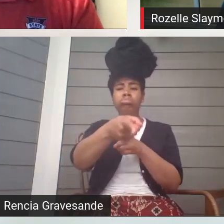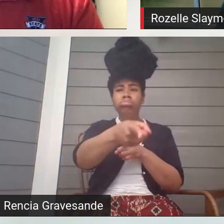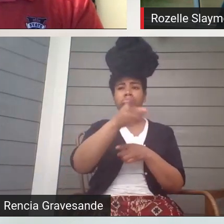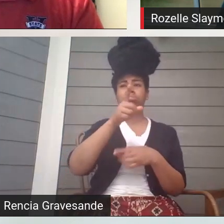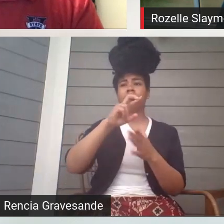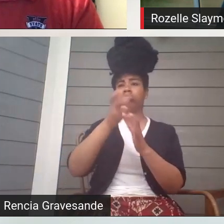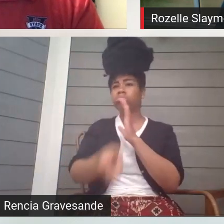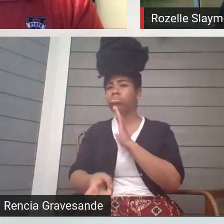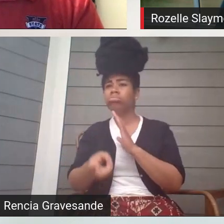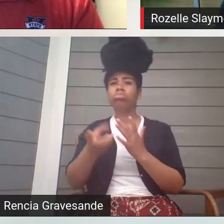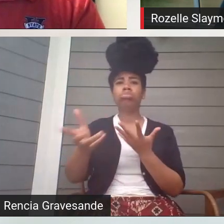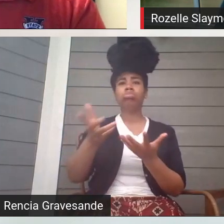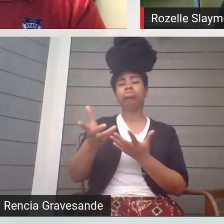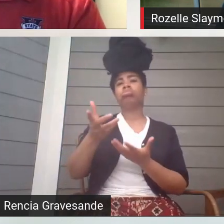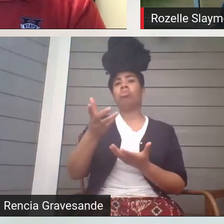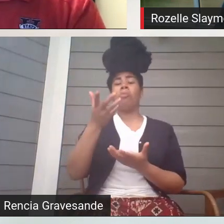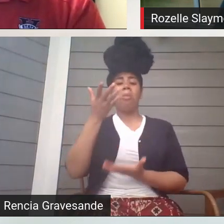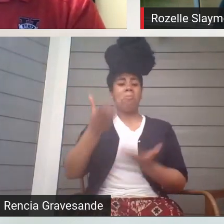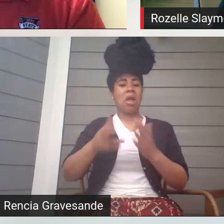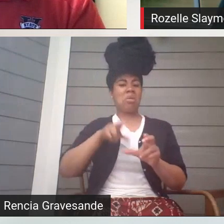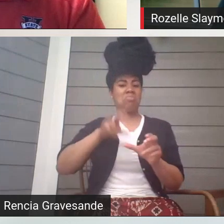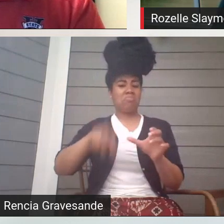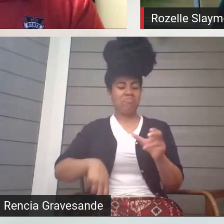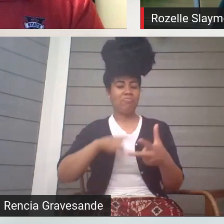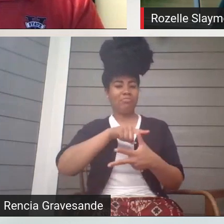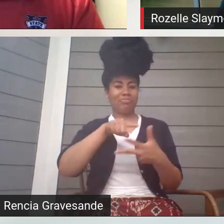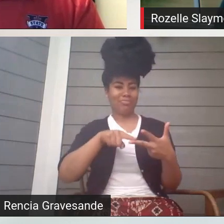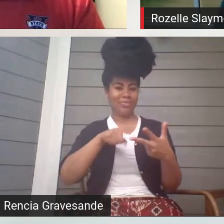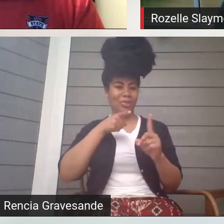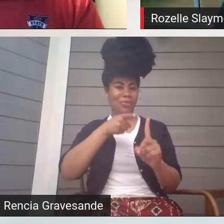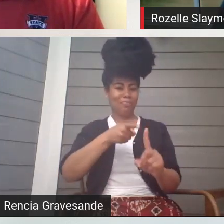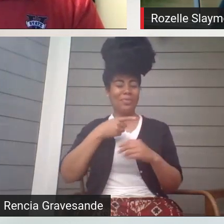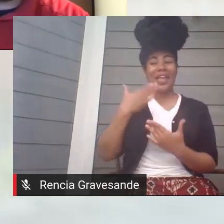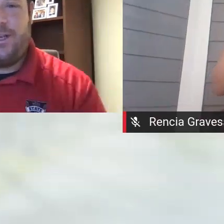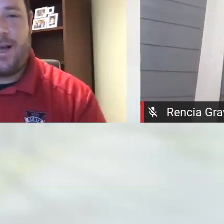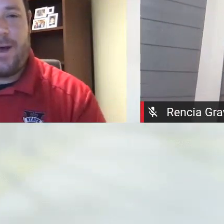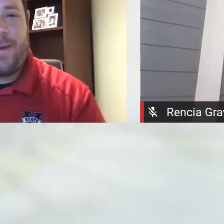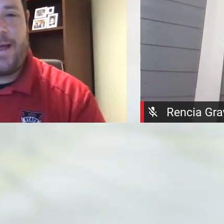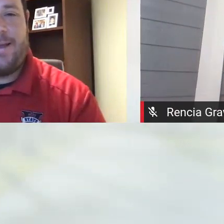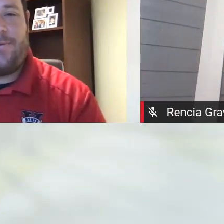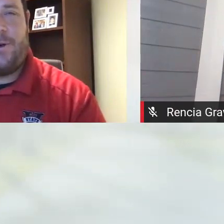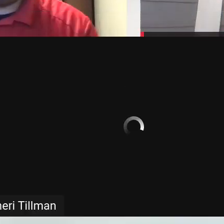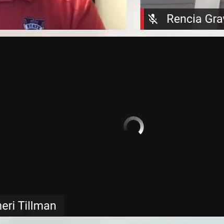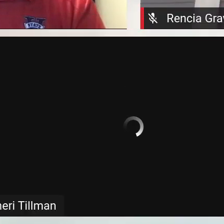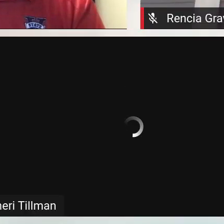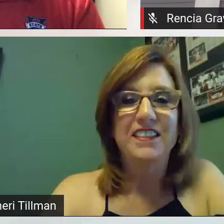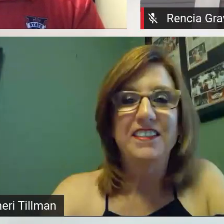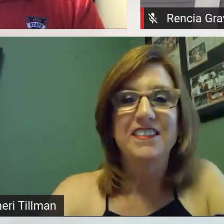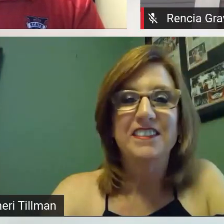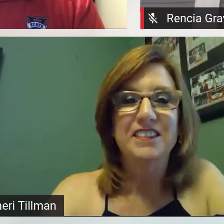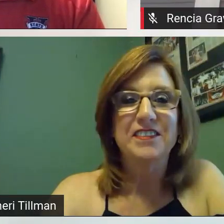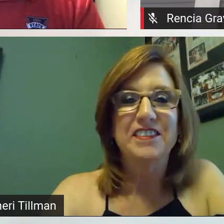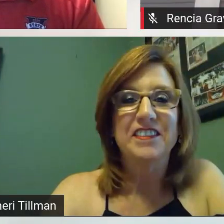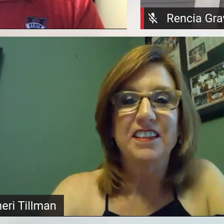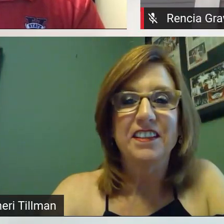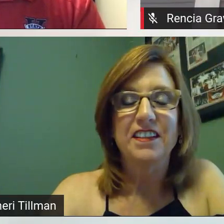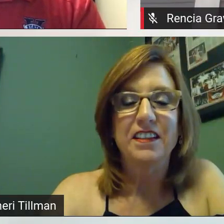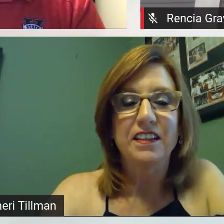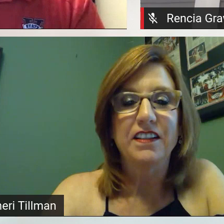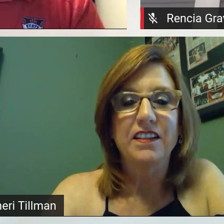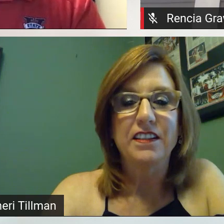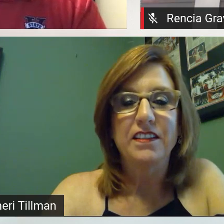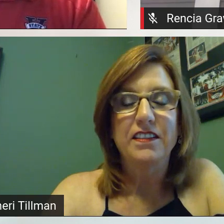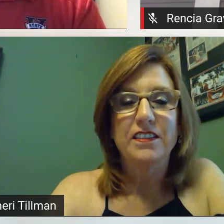into. Perfect. Thank you, Roselle. Appreciate the time. Sherry, I'm going to ask you to come on back in for a moment, if you don't mind, and talk a little